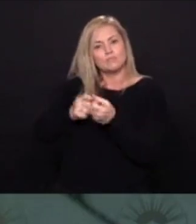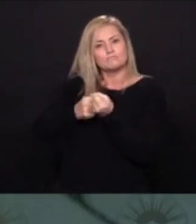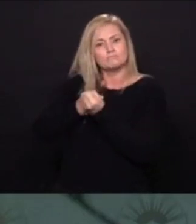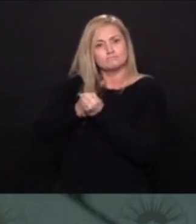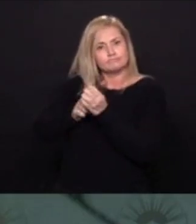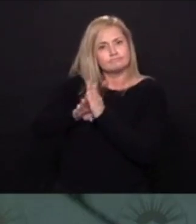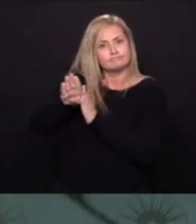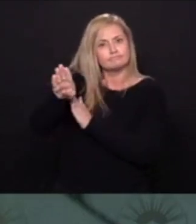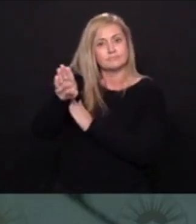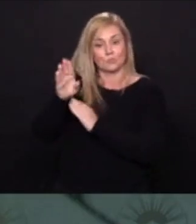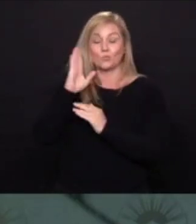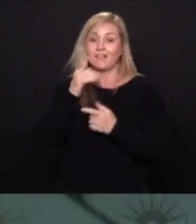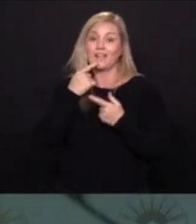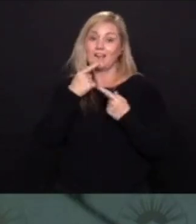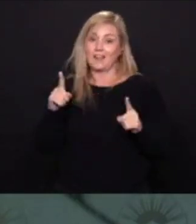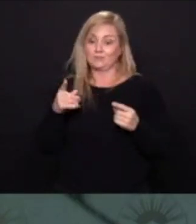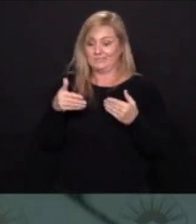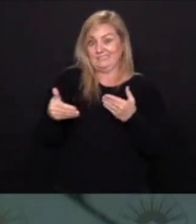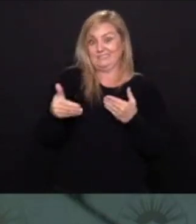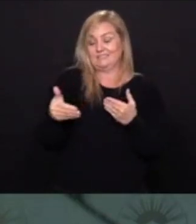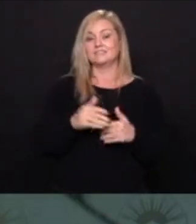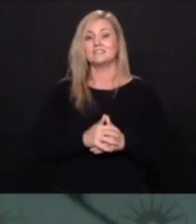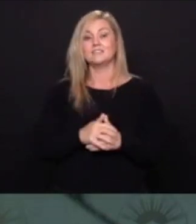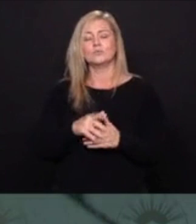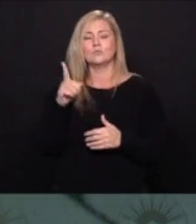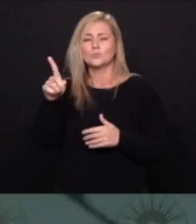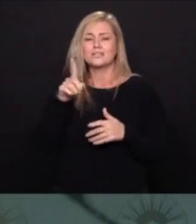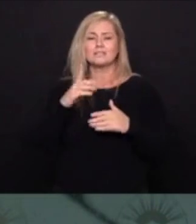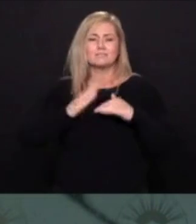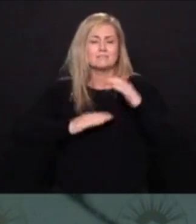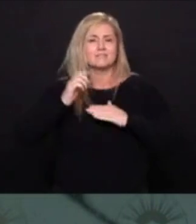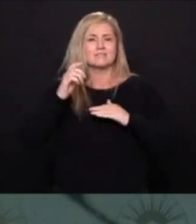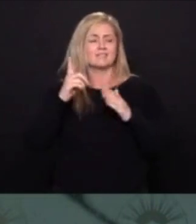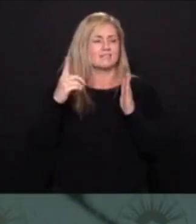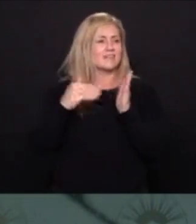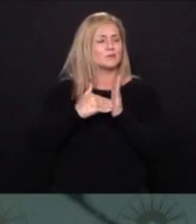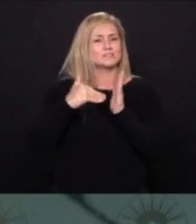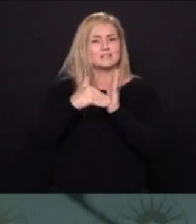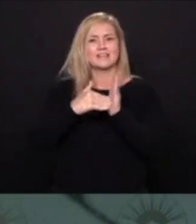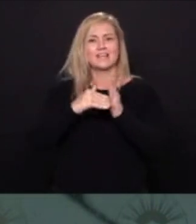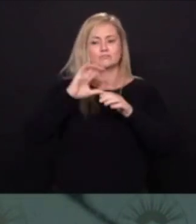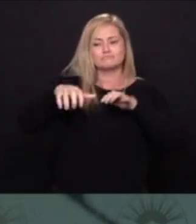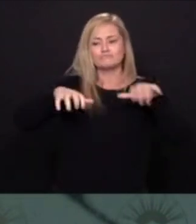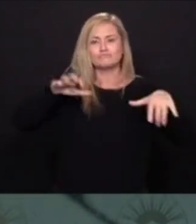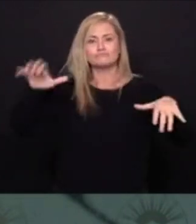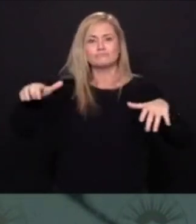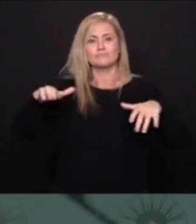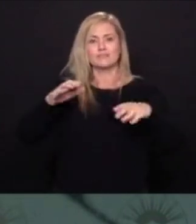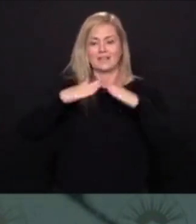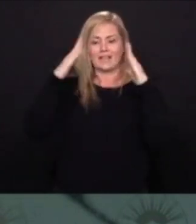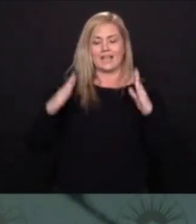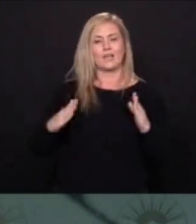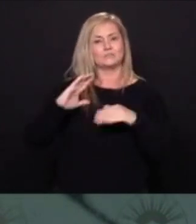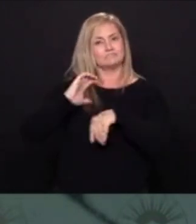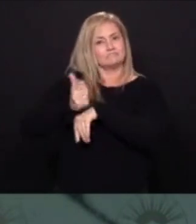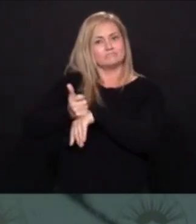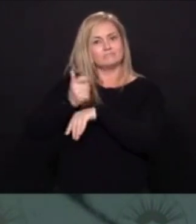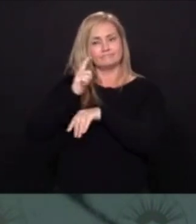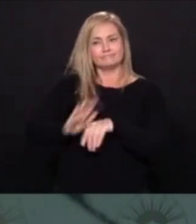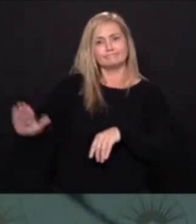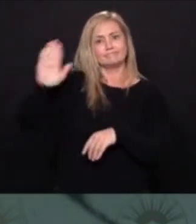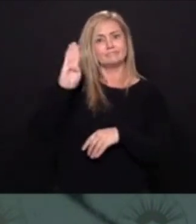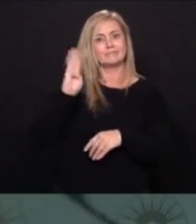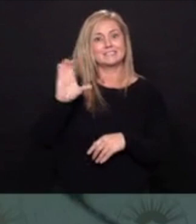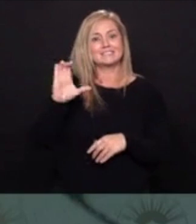announce today. We have been funding and building thousands of units of housing province-wide, housing that is designed to